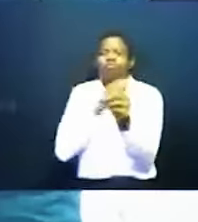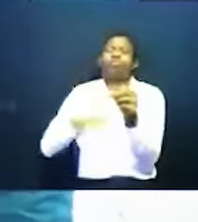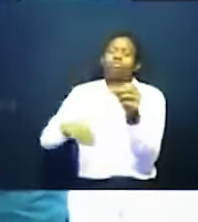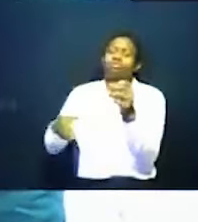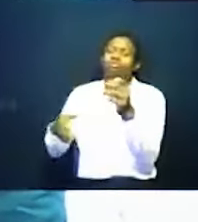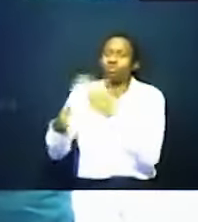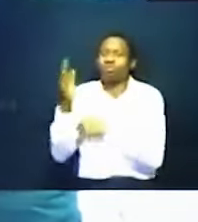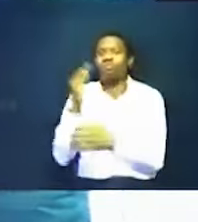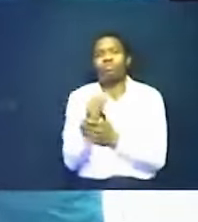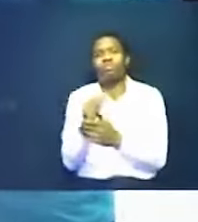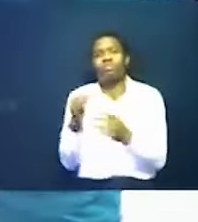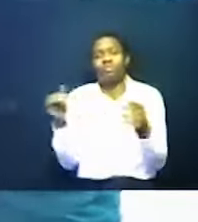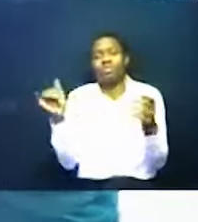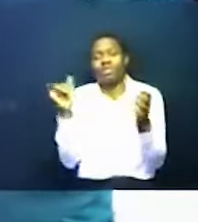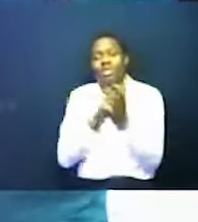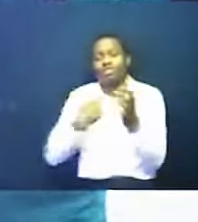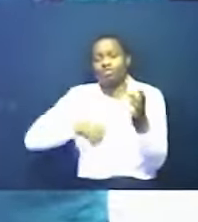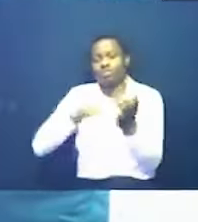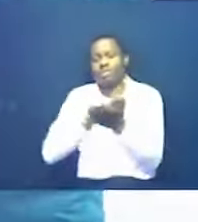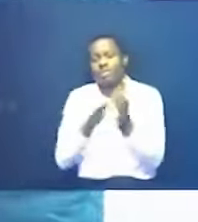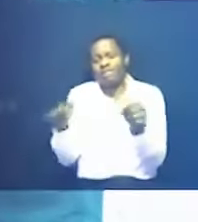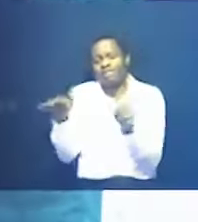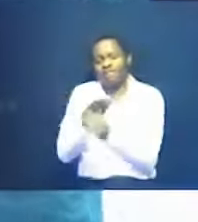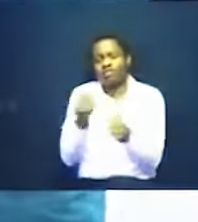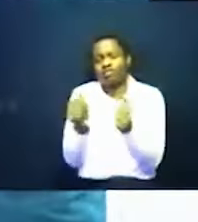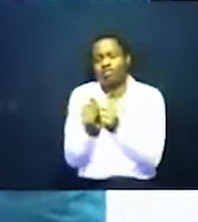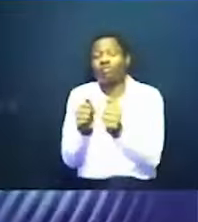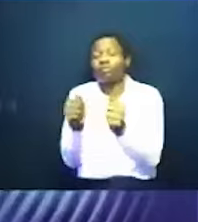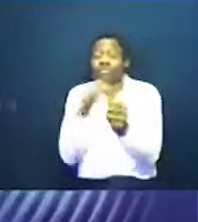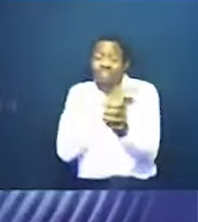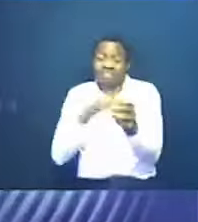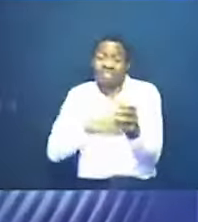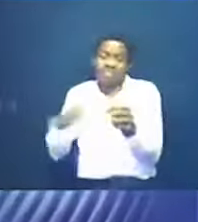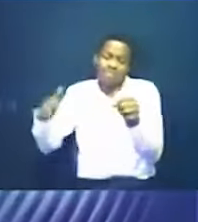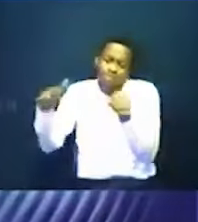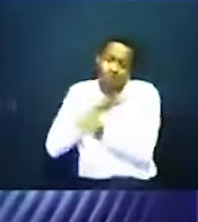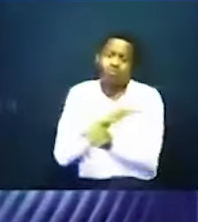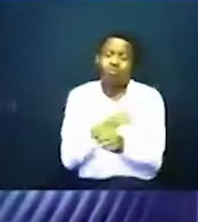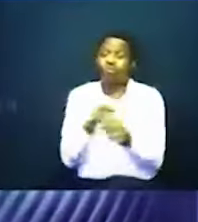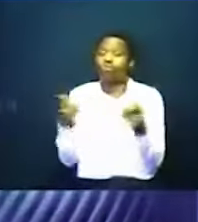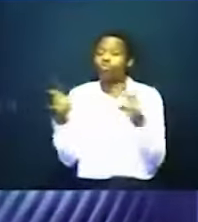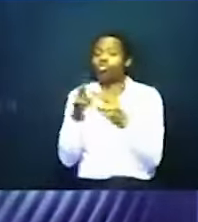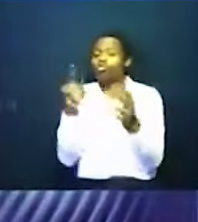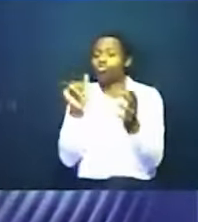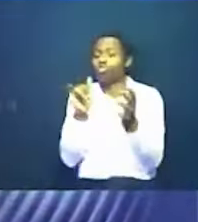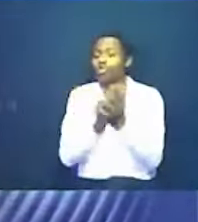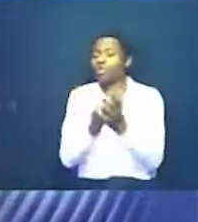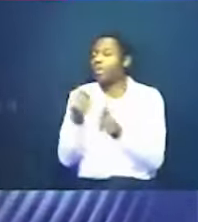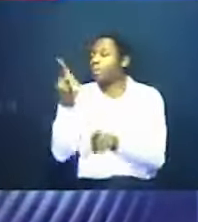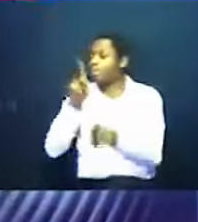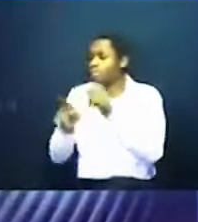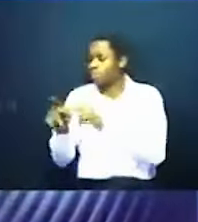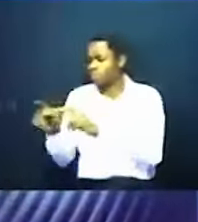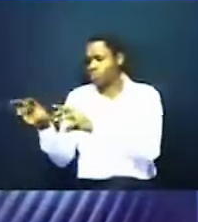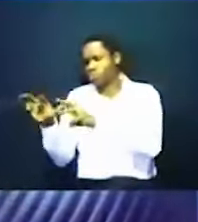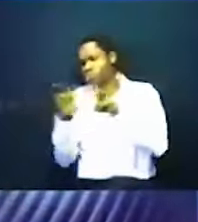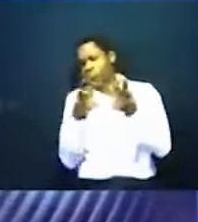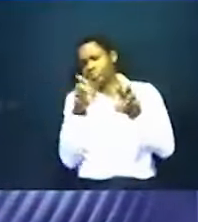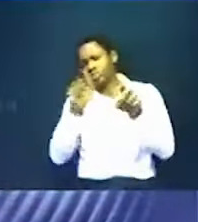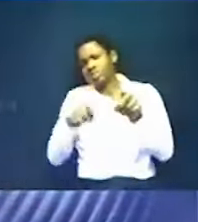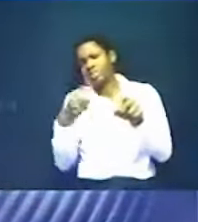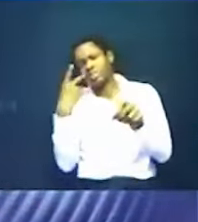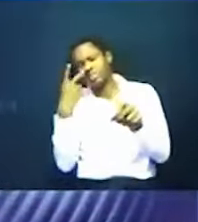Filled with the fullness of Christ. So that people will see the resurrected Jesus in me as a